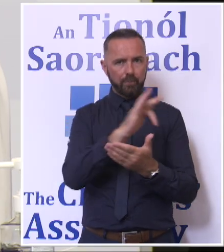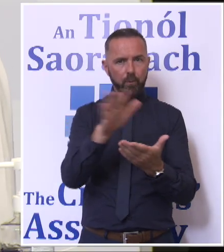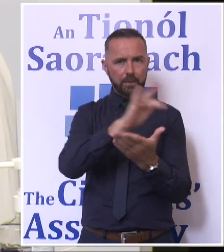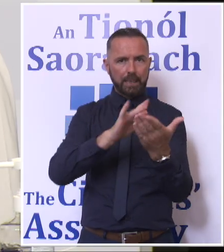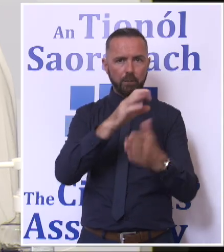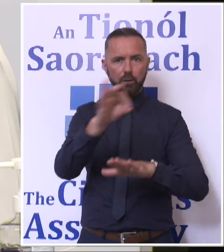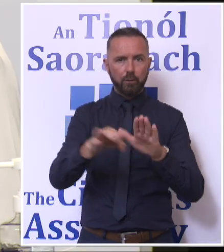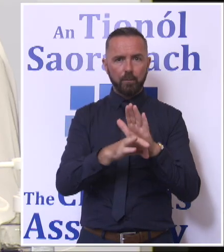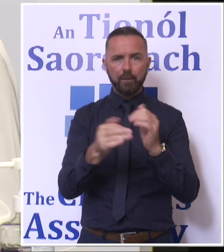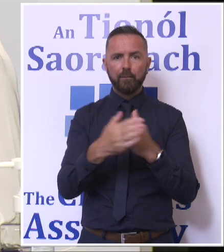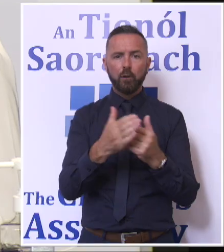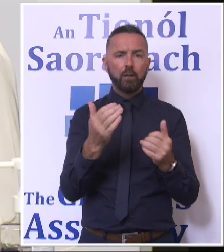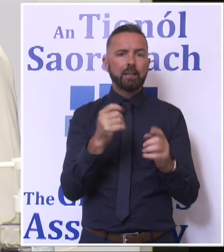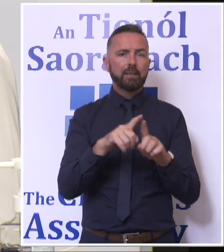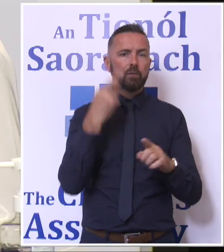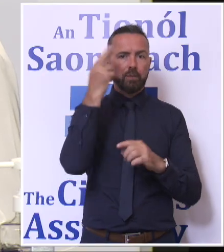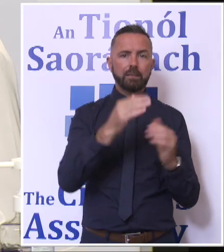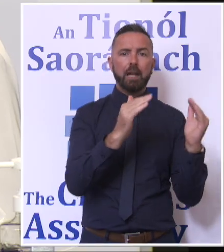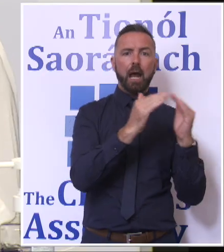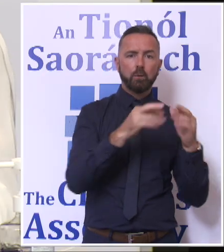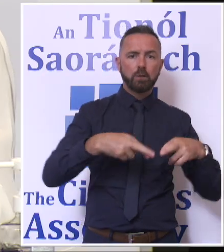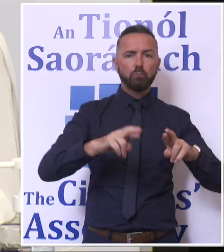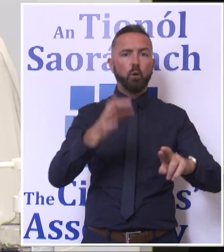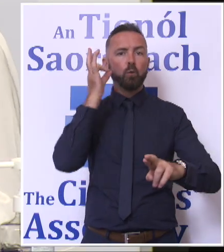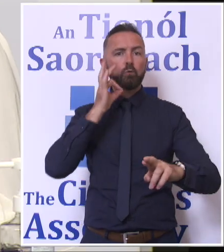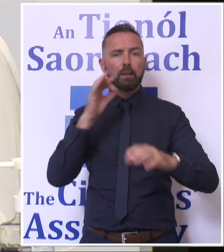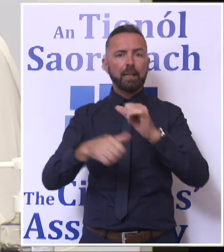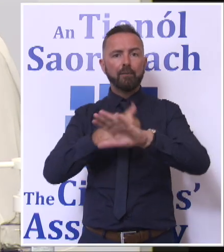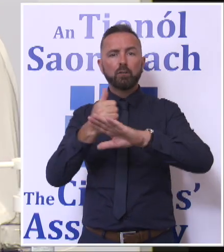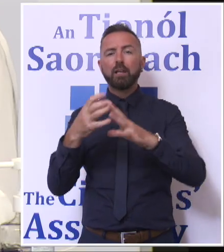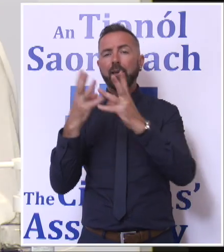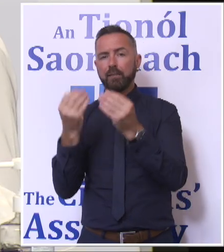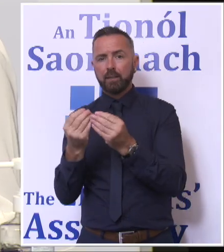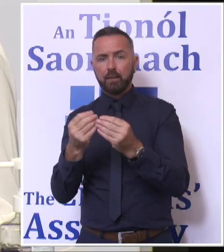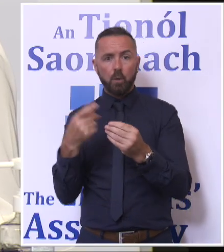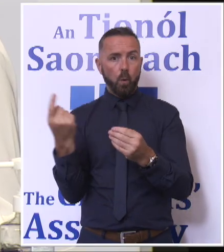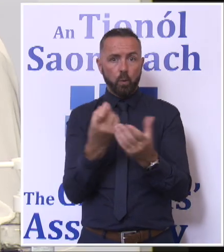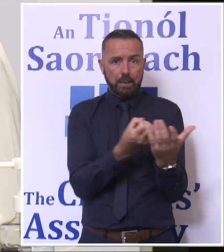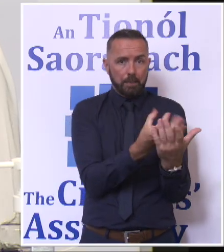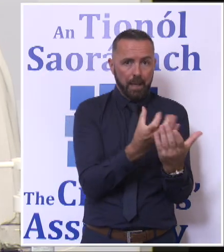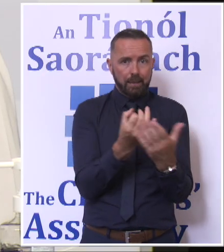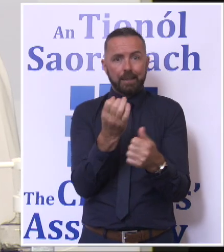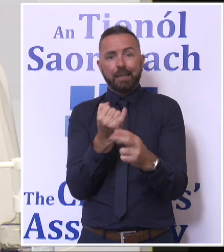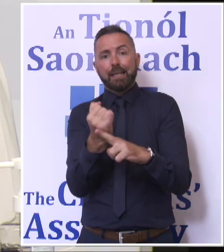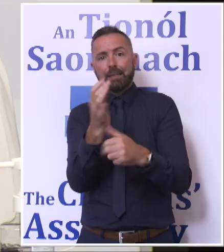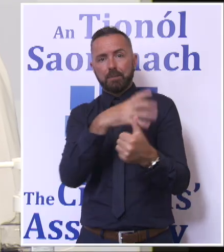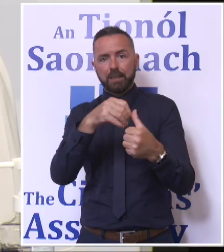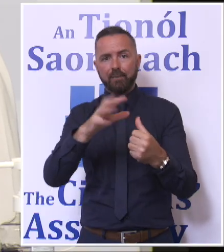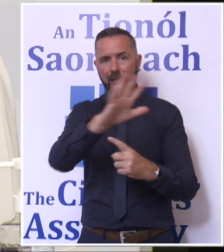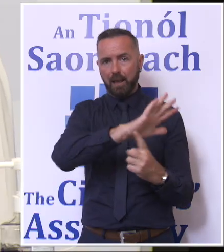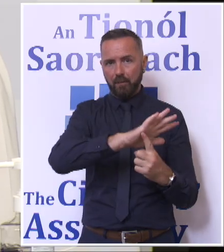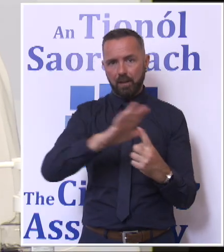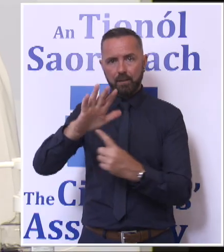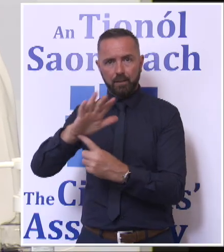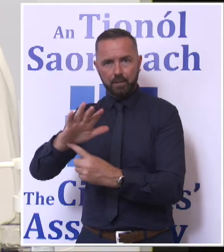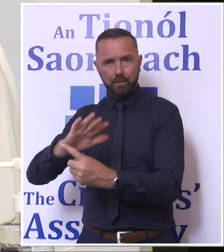reasons: housing, roads, green infrastructure, etc., and they can only be spent in those areas. Aside from monies